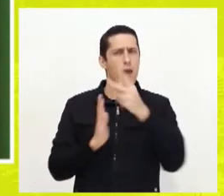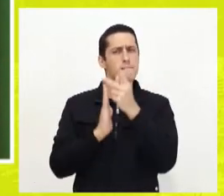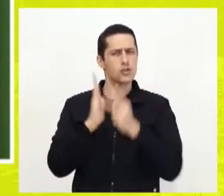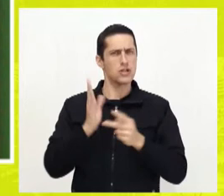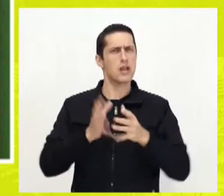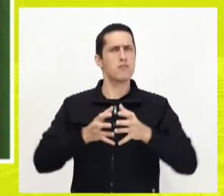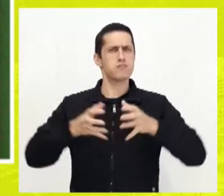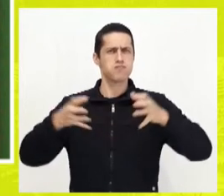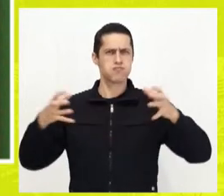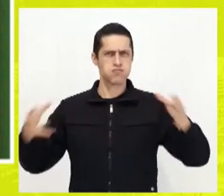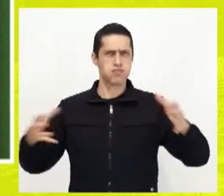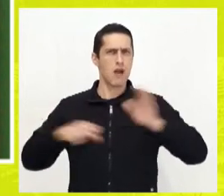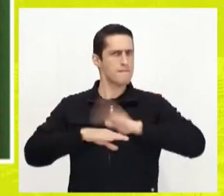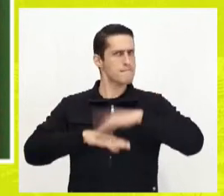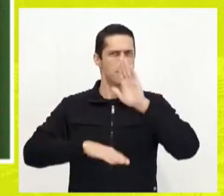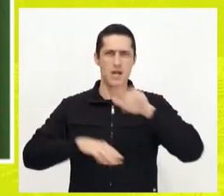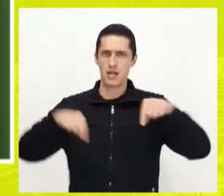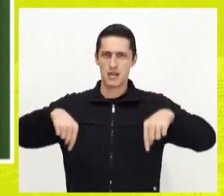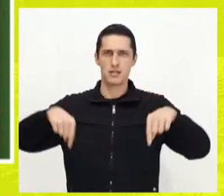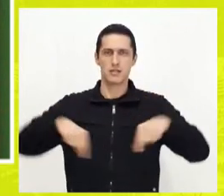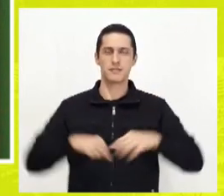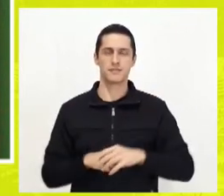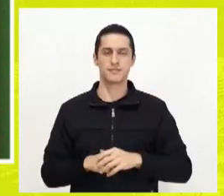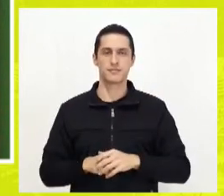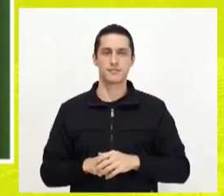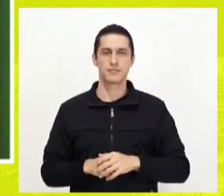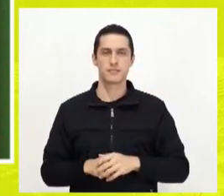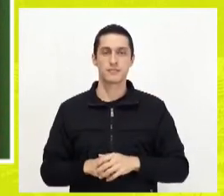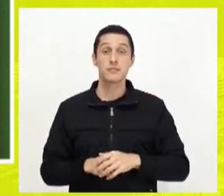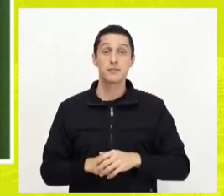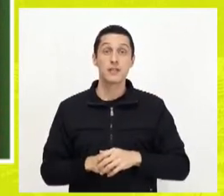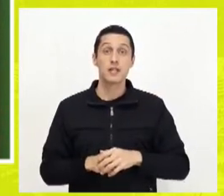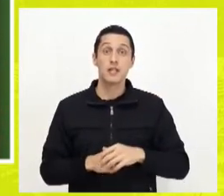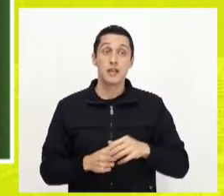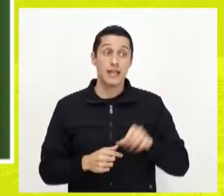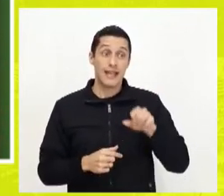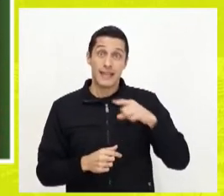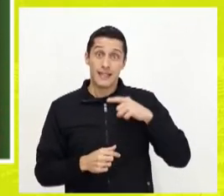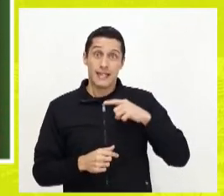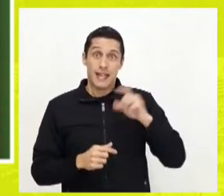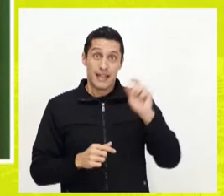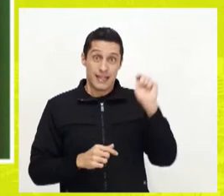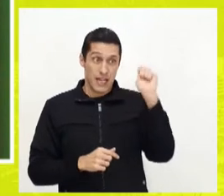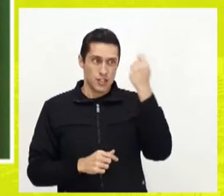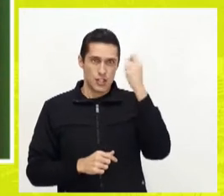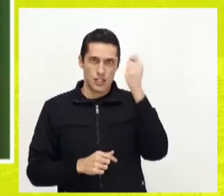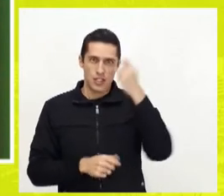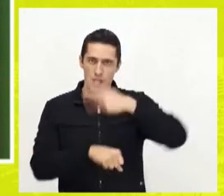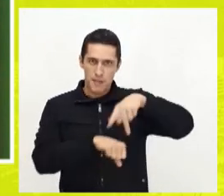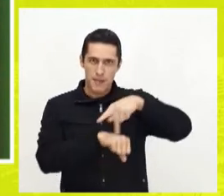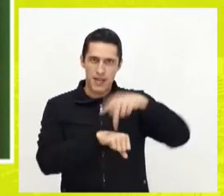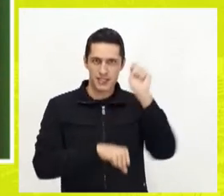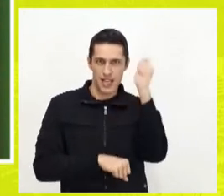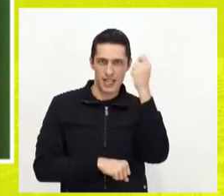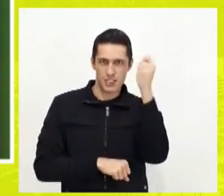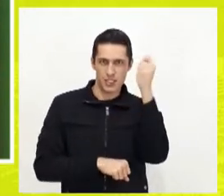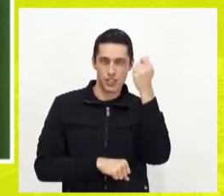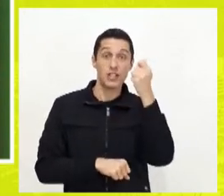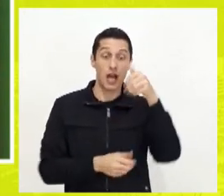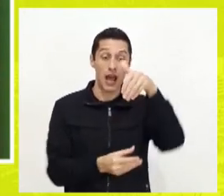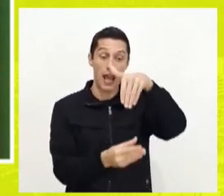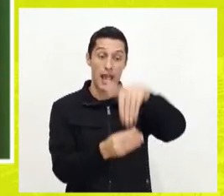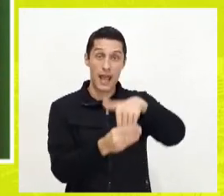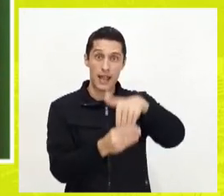now that we know of we brought it together in the argentinian election the last one